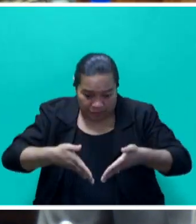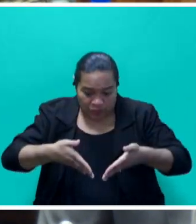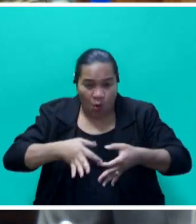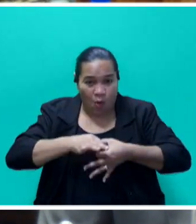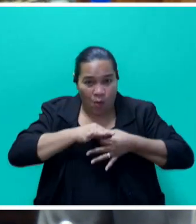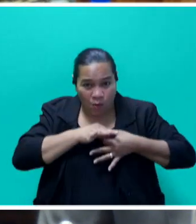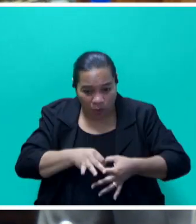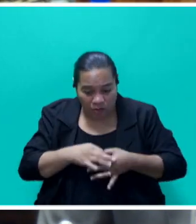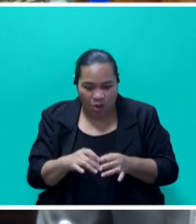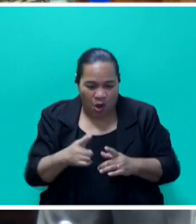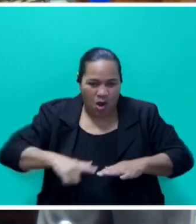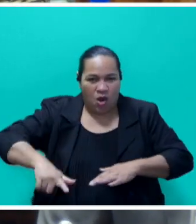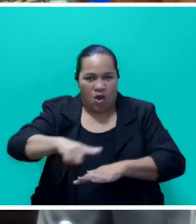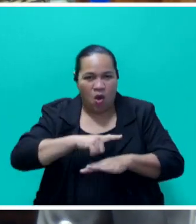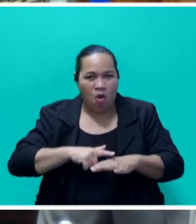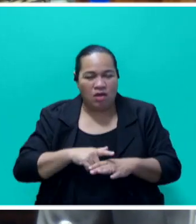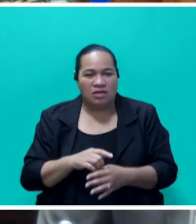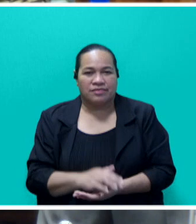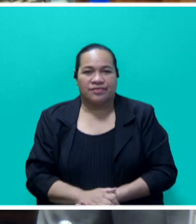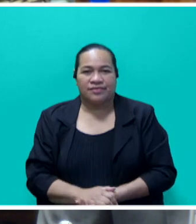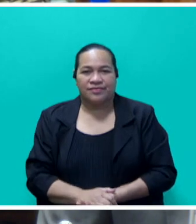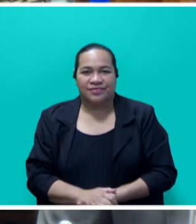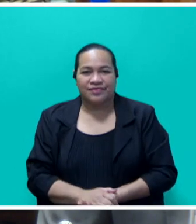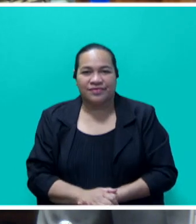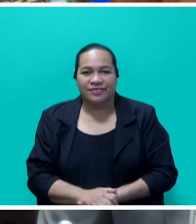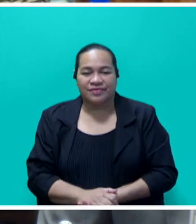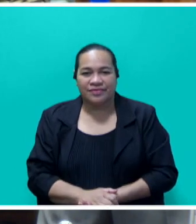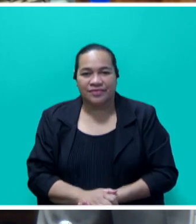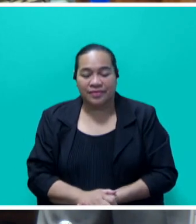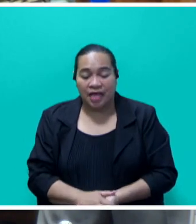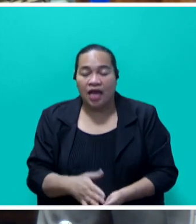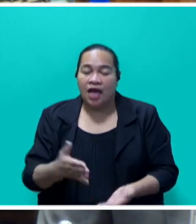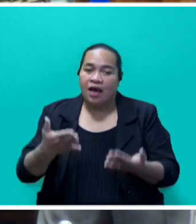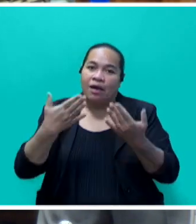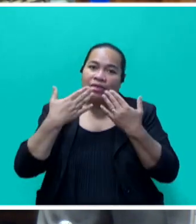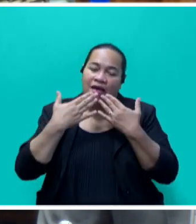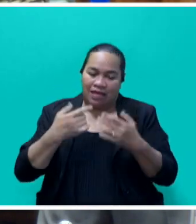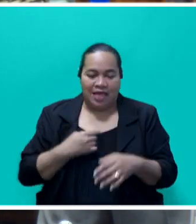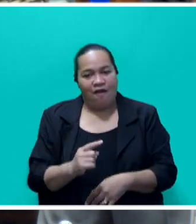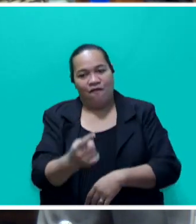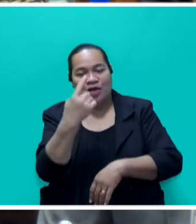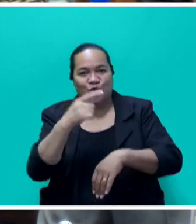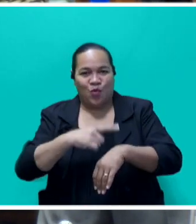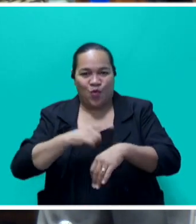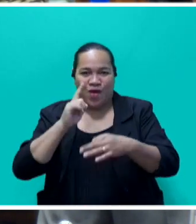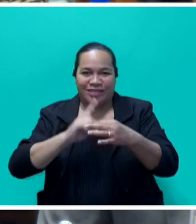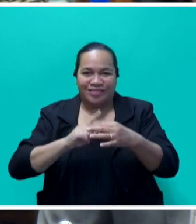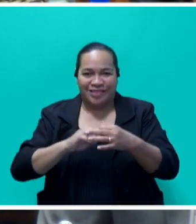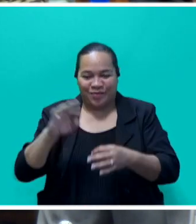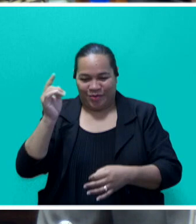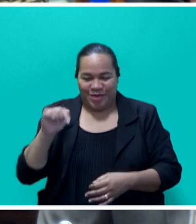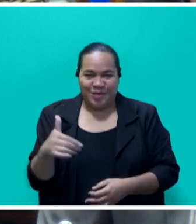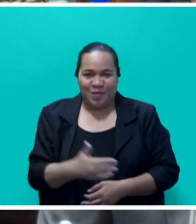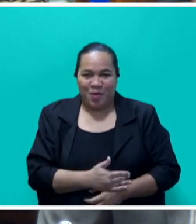to the local setting, Mr. Speaker, sir. I'm thankful that this is the first question for this morning